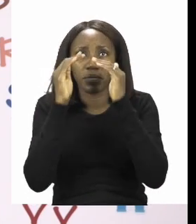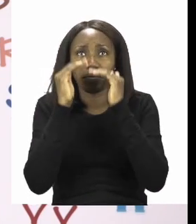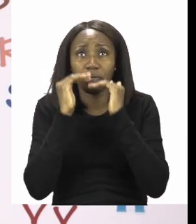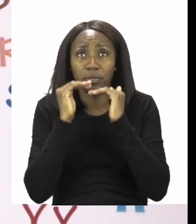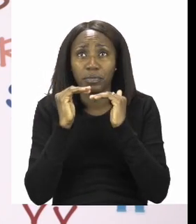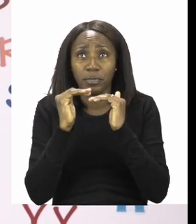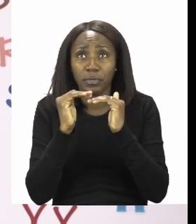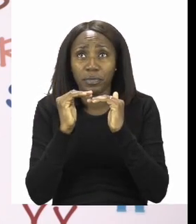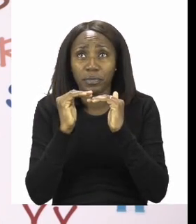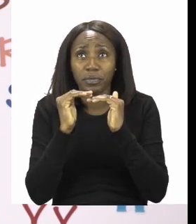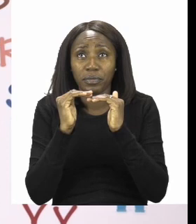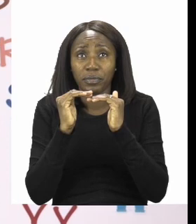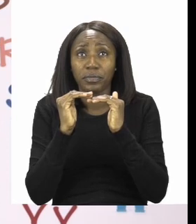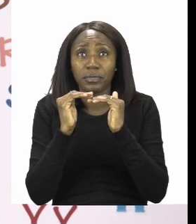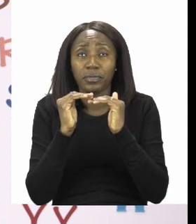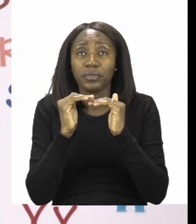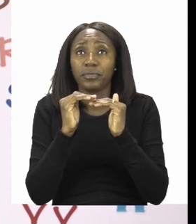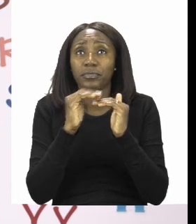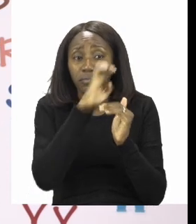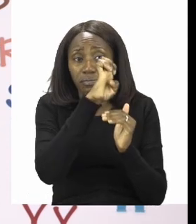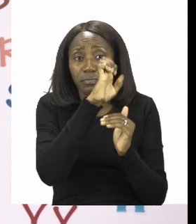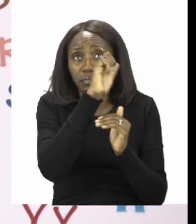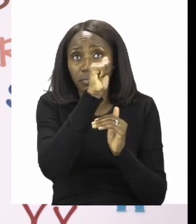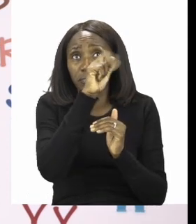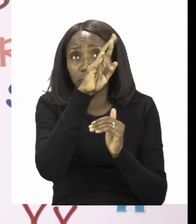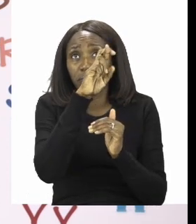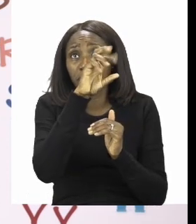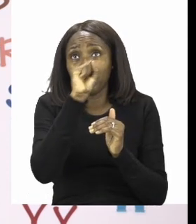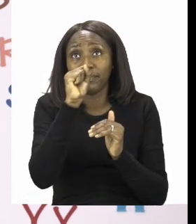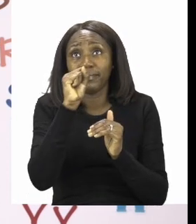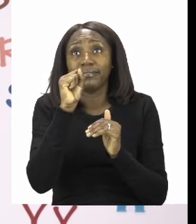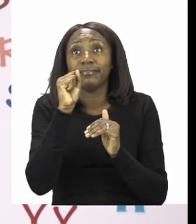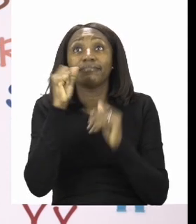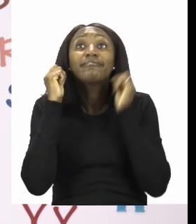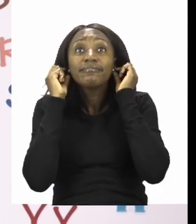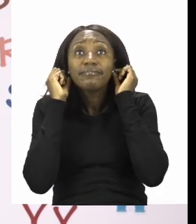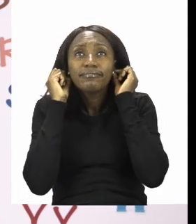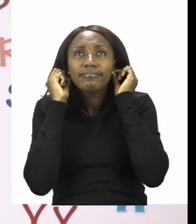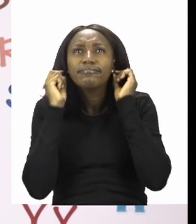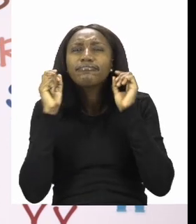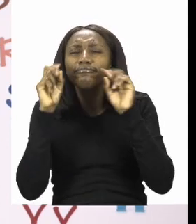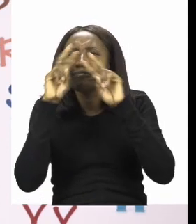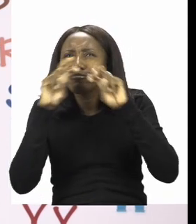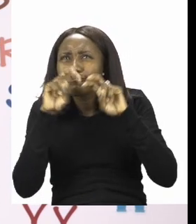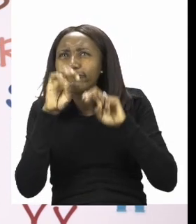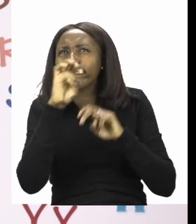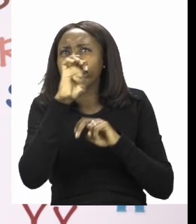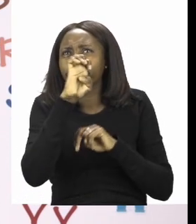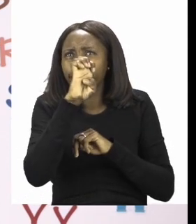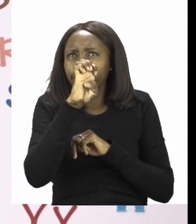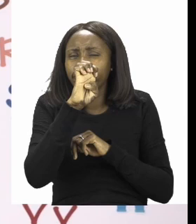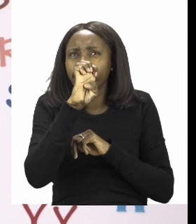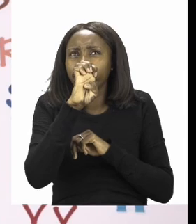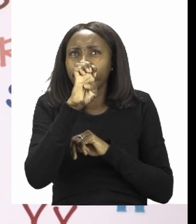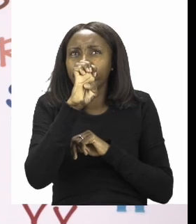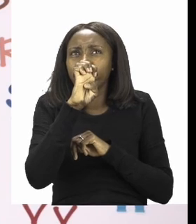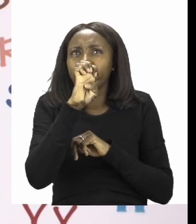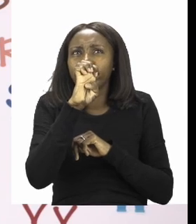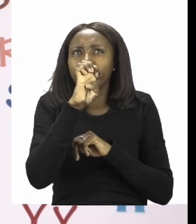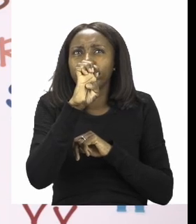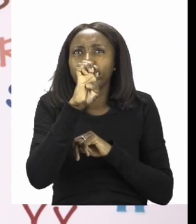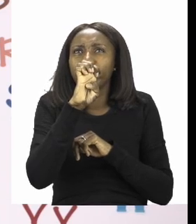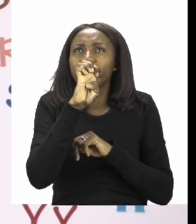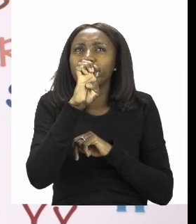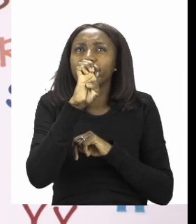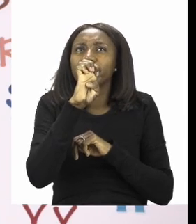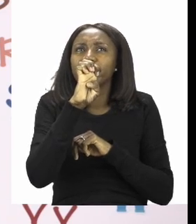saying the word ears, we need to look for the first letter. So we are